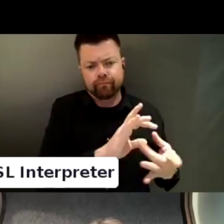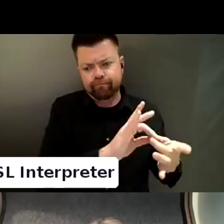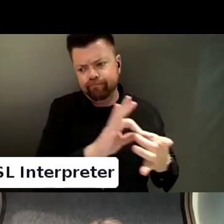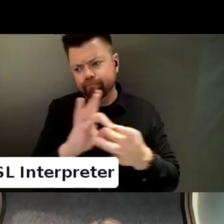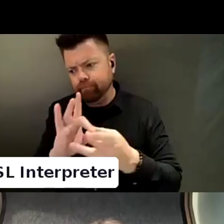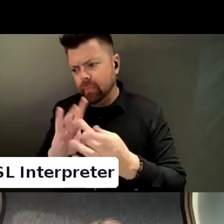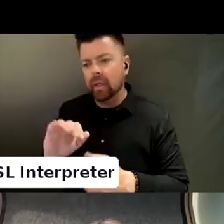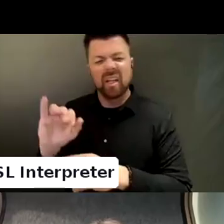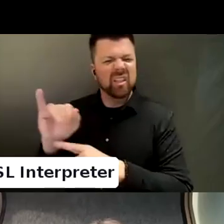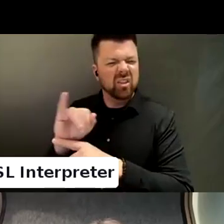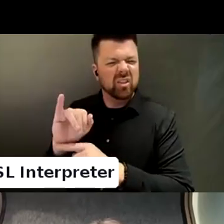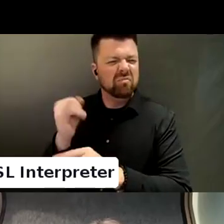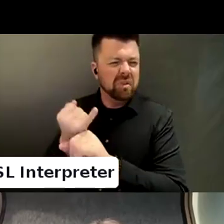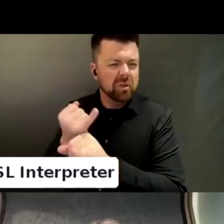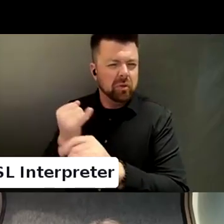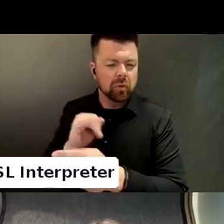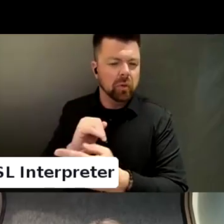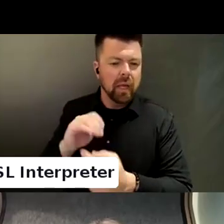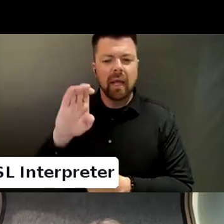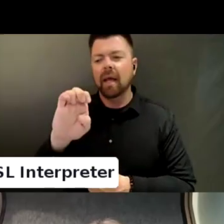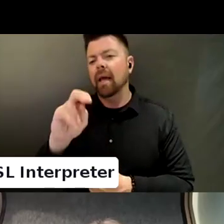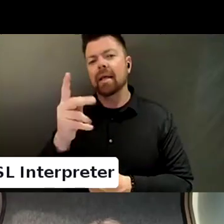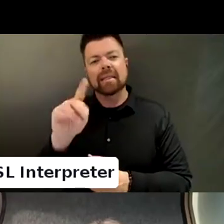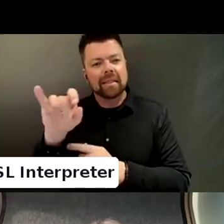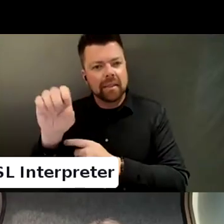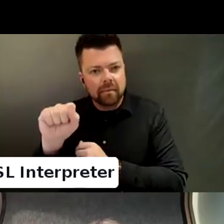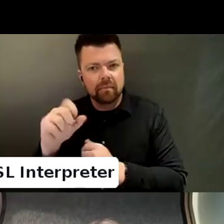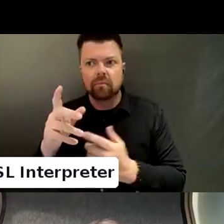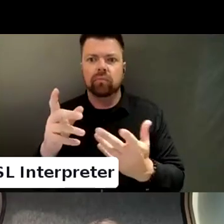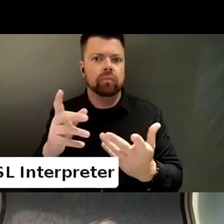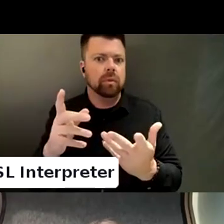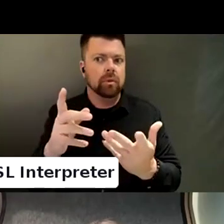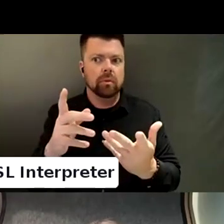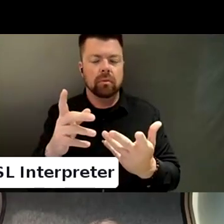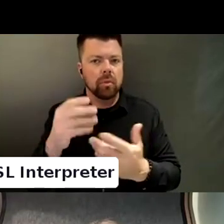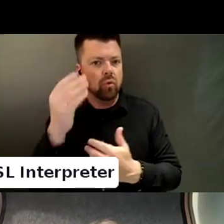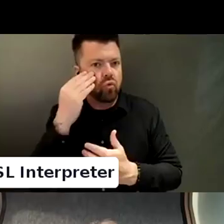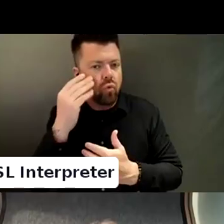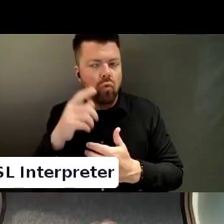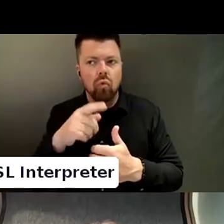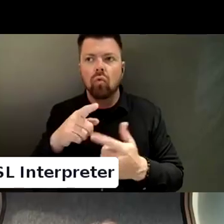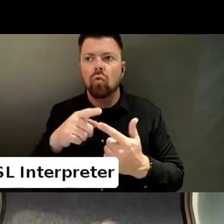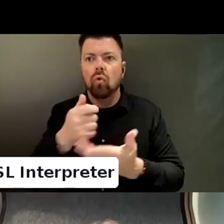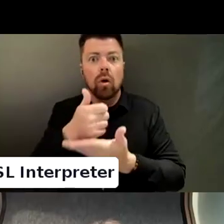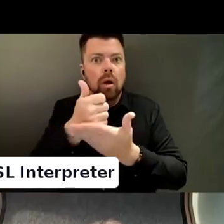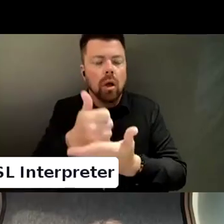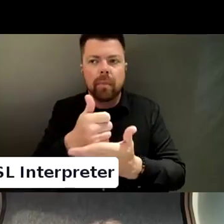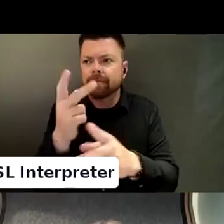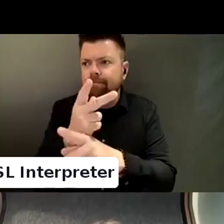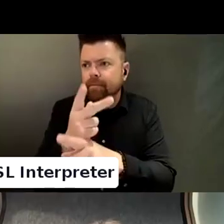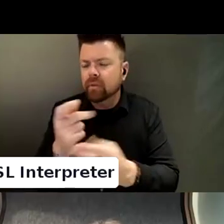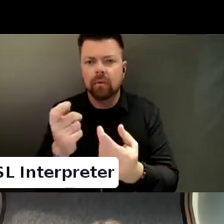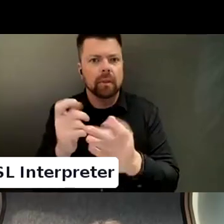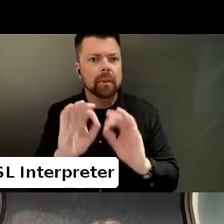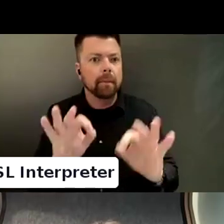have ethicists that are aware of this as well, and helping to weigh in on some of these critical questions and how do we answer